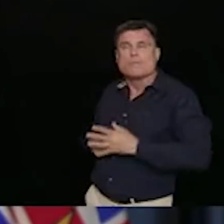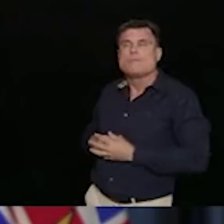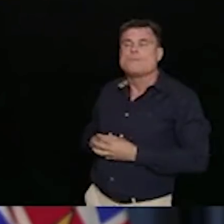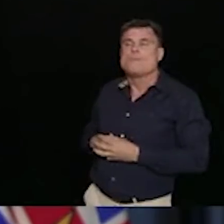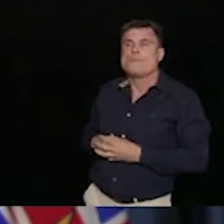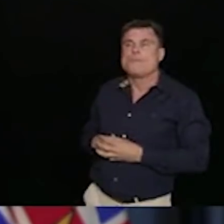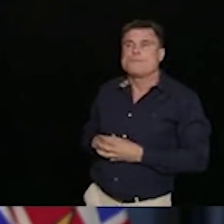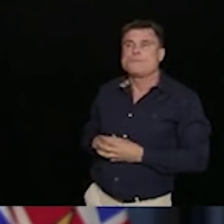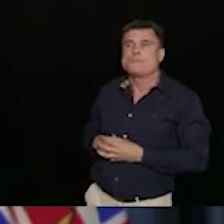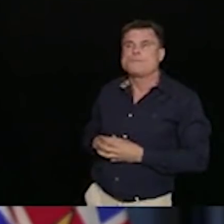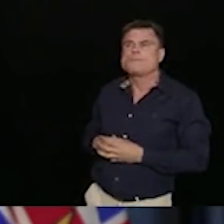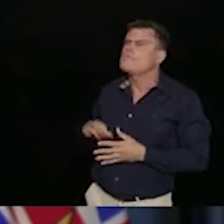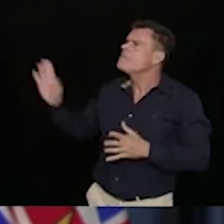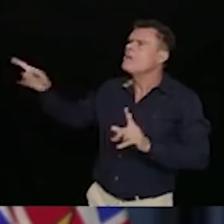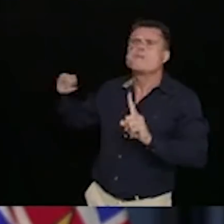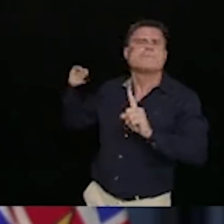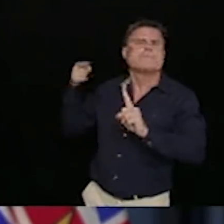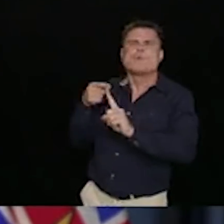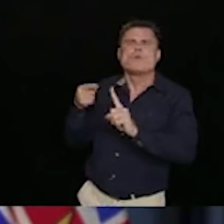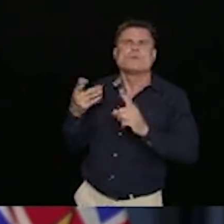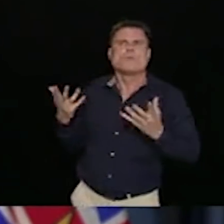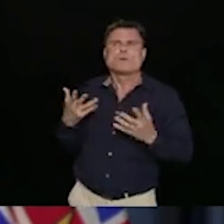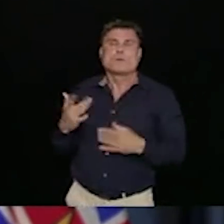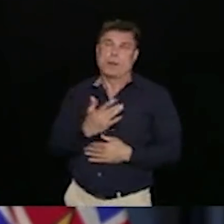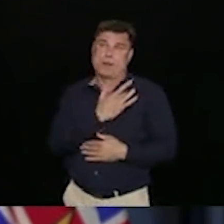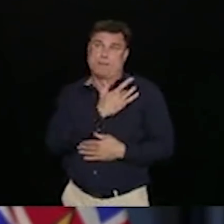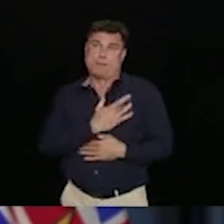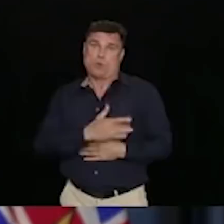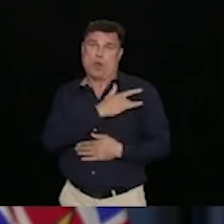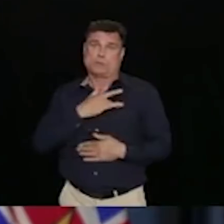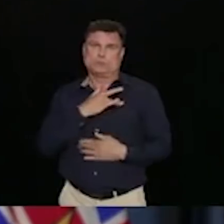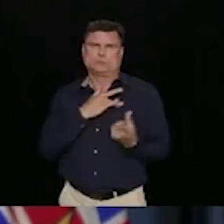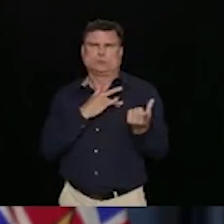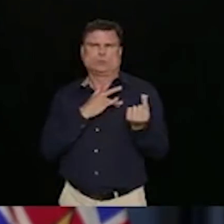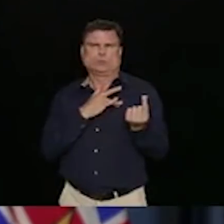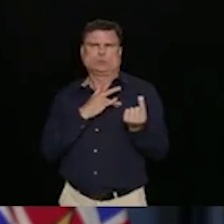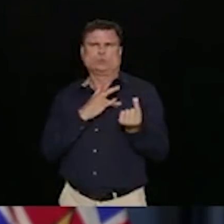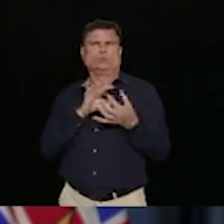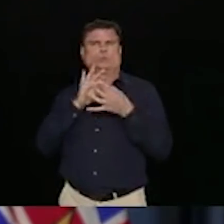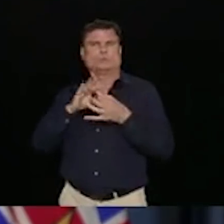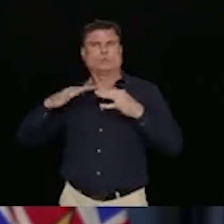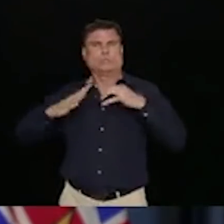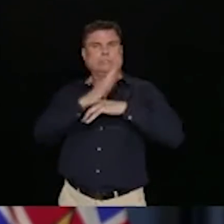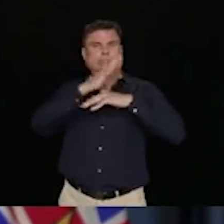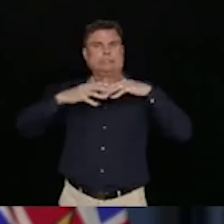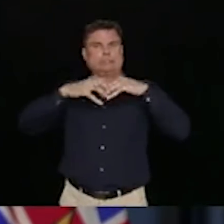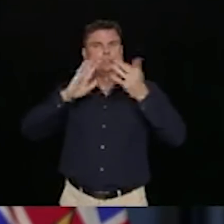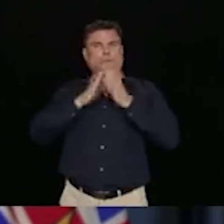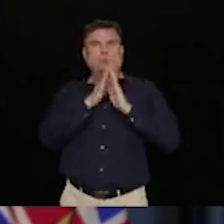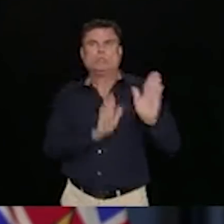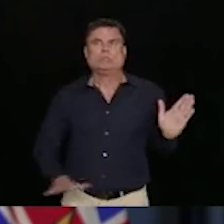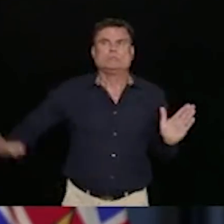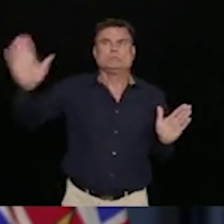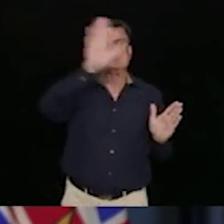much. What specifically is the province doing to address this problem among Indigenous communities?